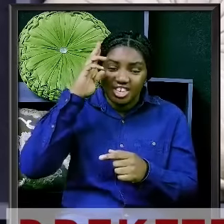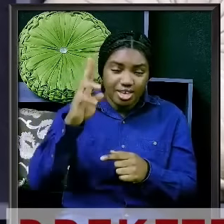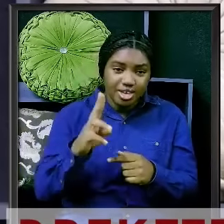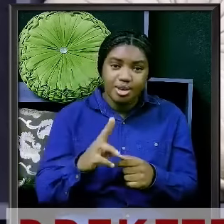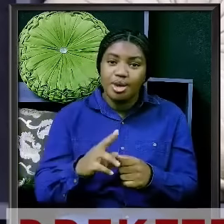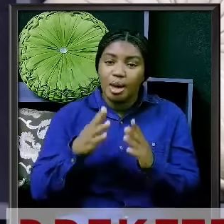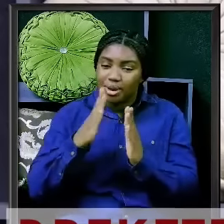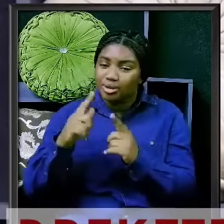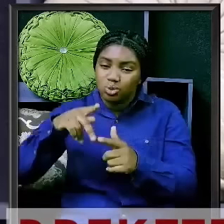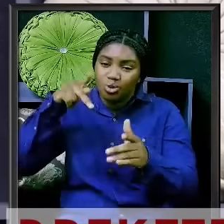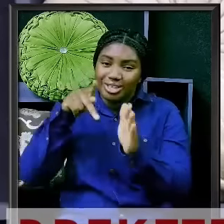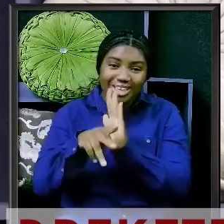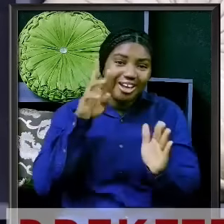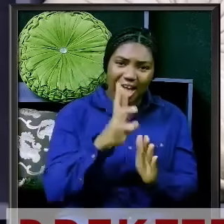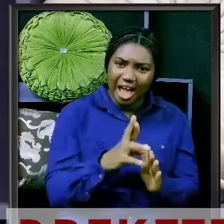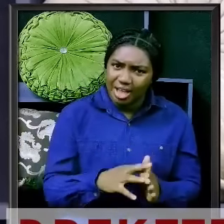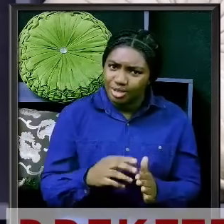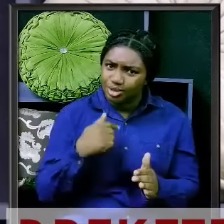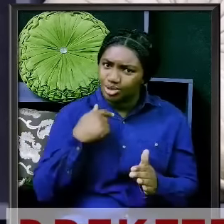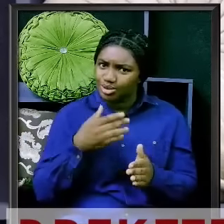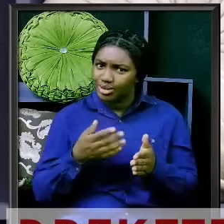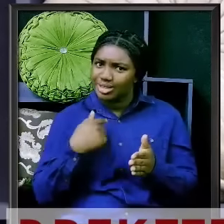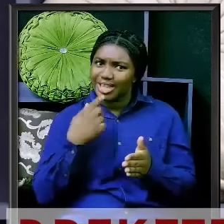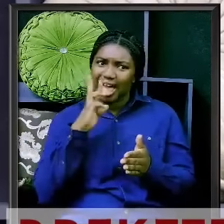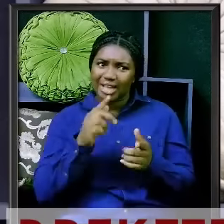run. You they ask make he come down.